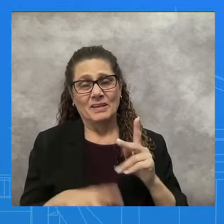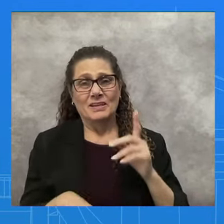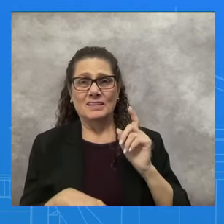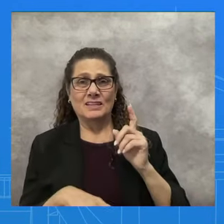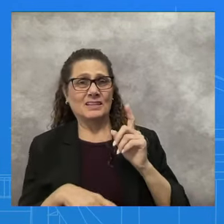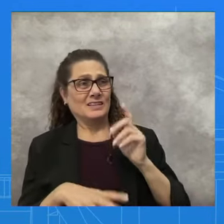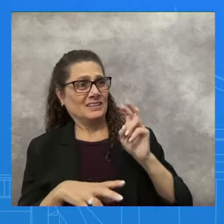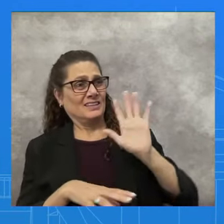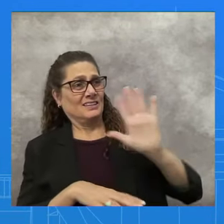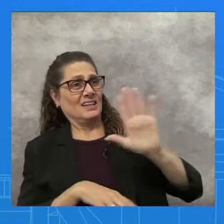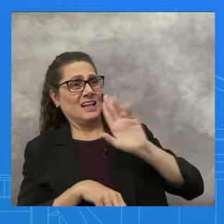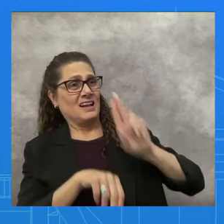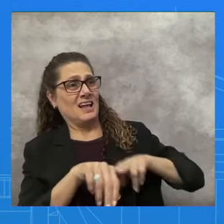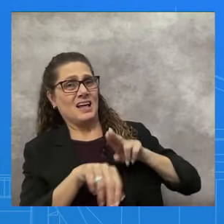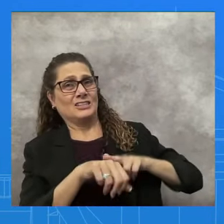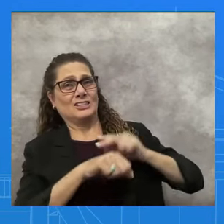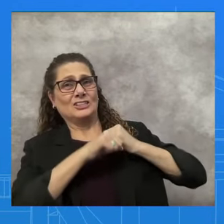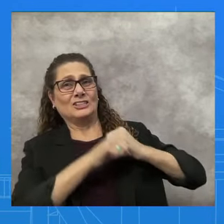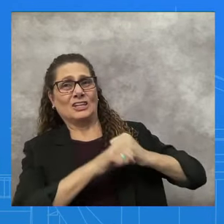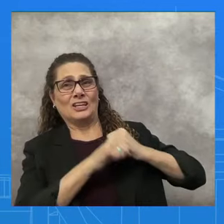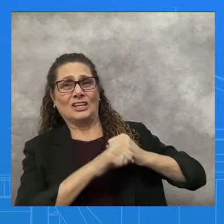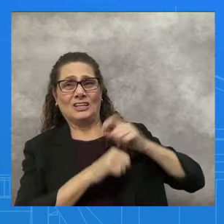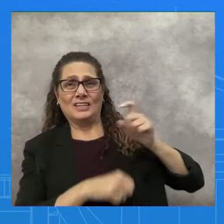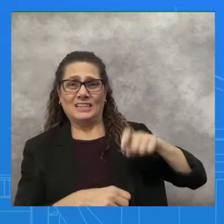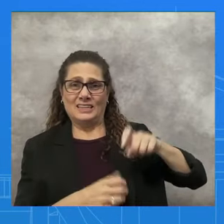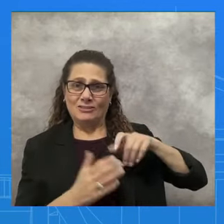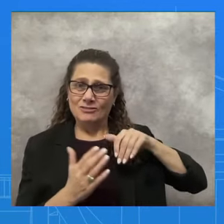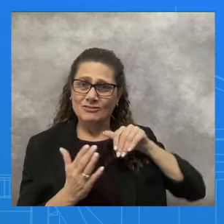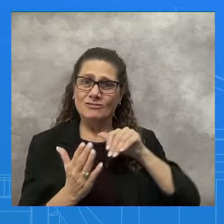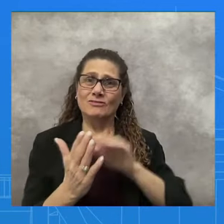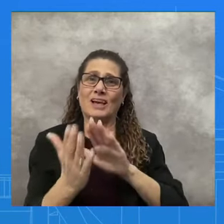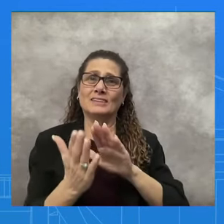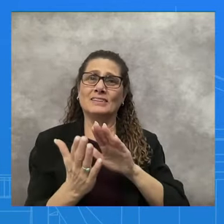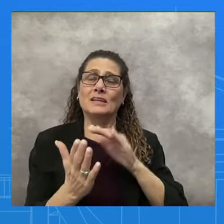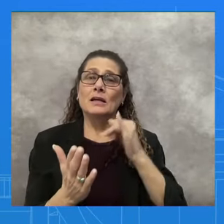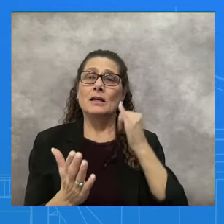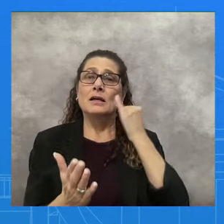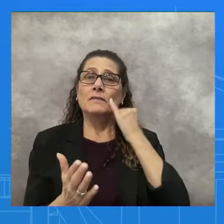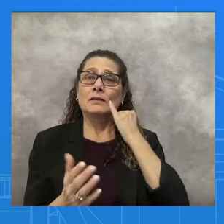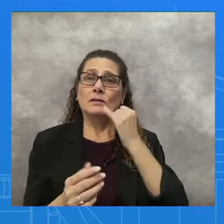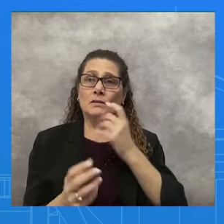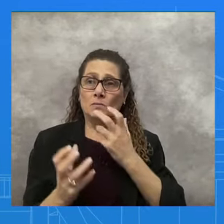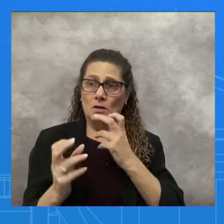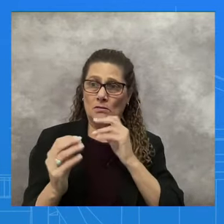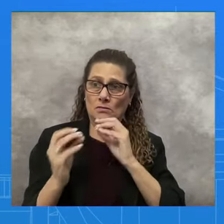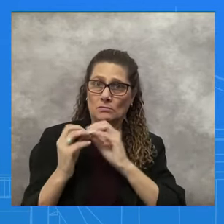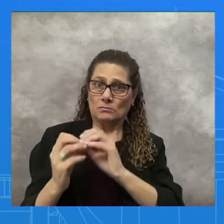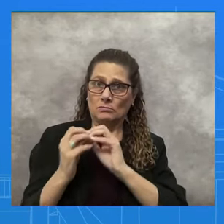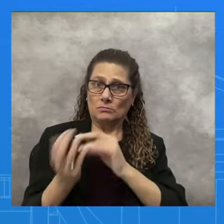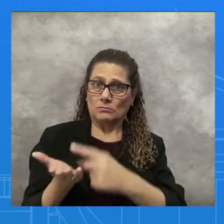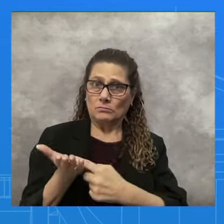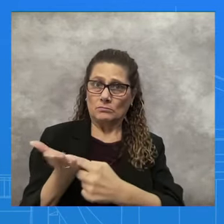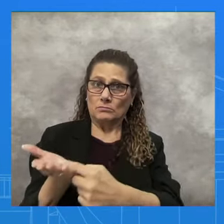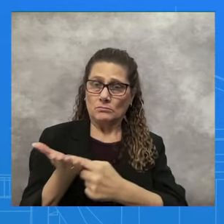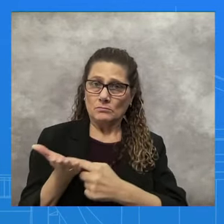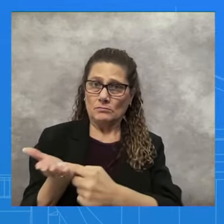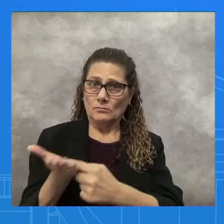that they should take up, that if put on the floor, it would get bipartisan support. There was a border deal